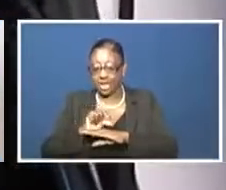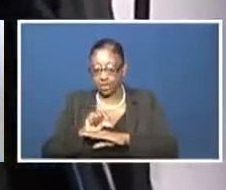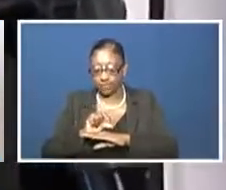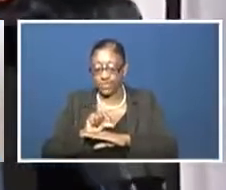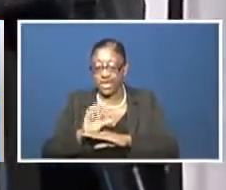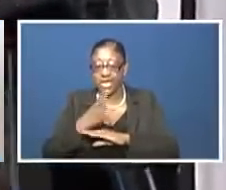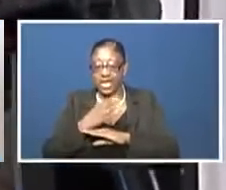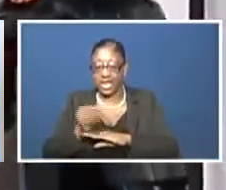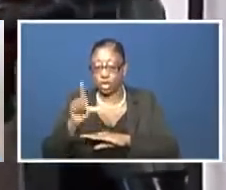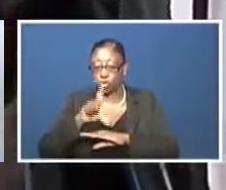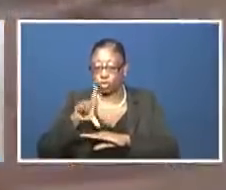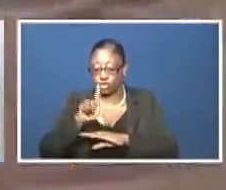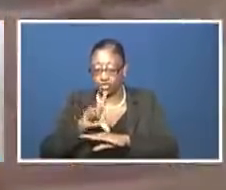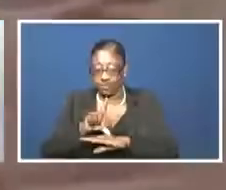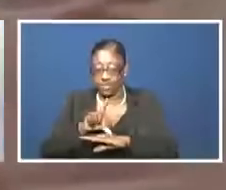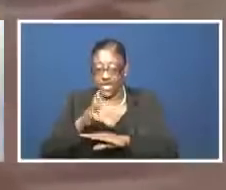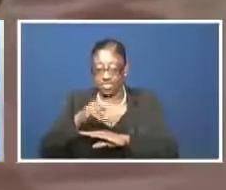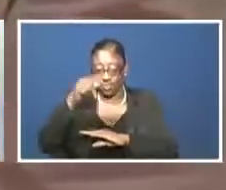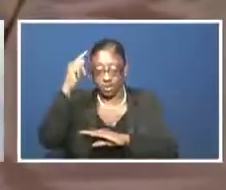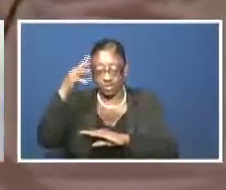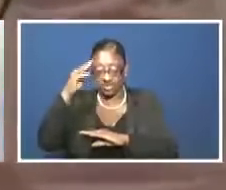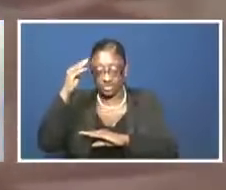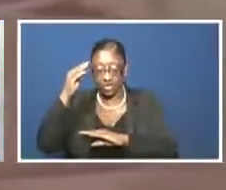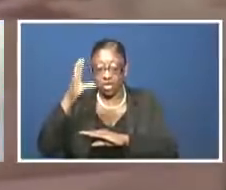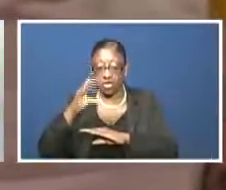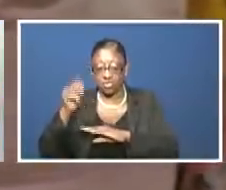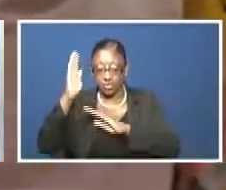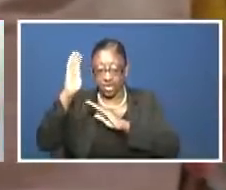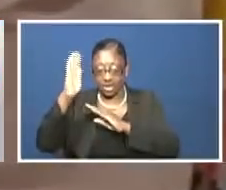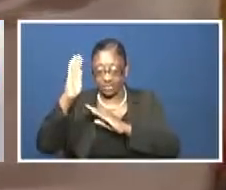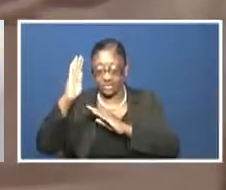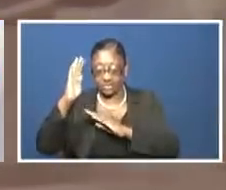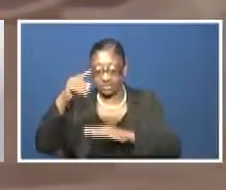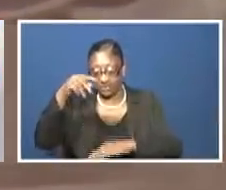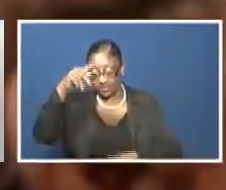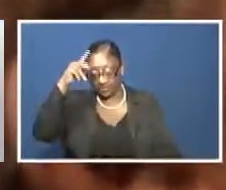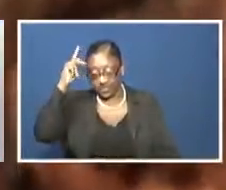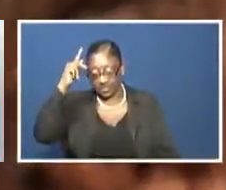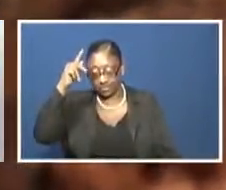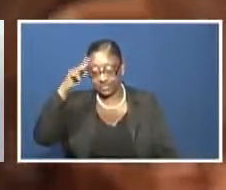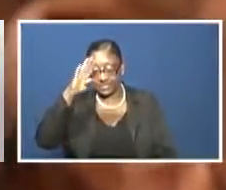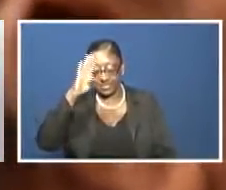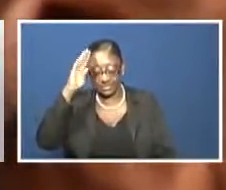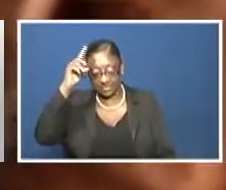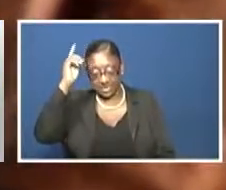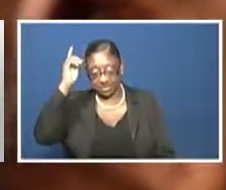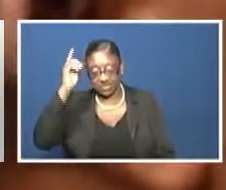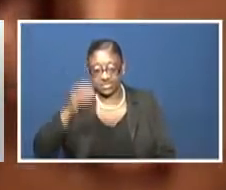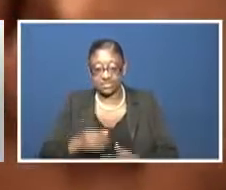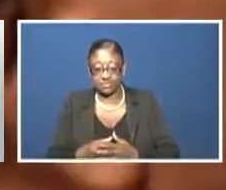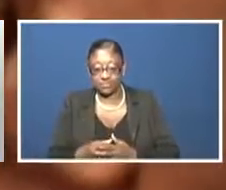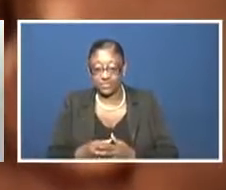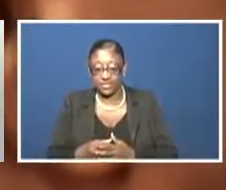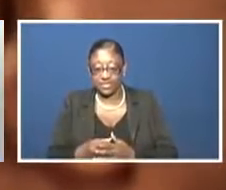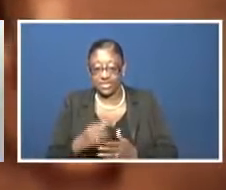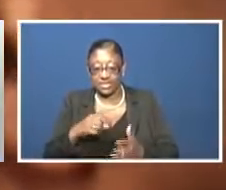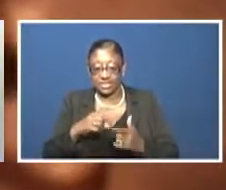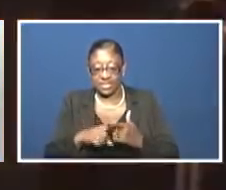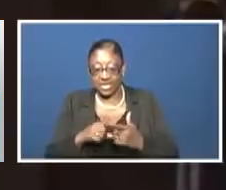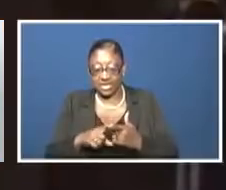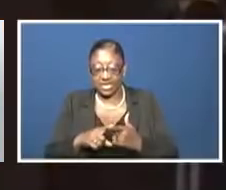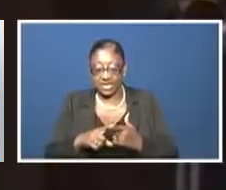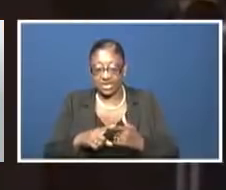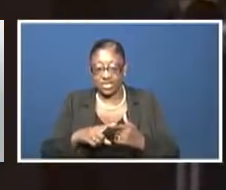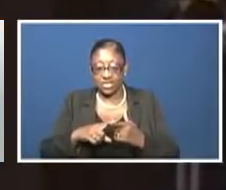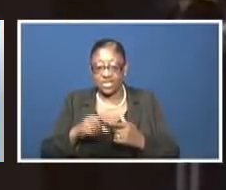of St. Lucia, and Prime Minister of the Bahamas, the Honorable Philip Davis. The national anthem of Suriname